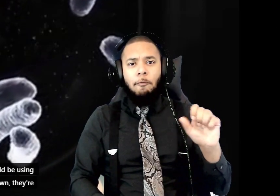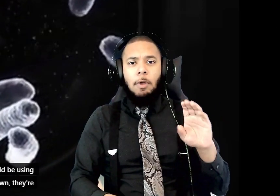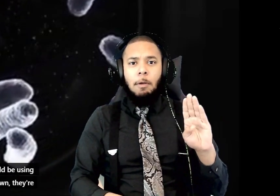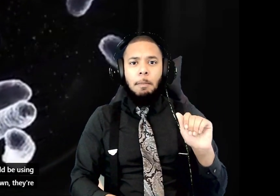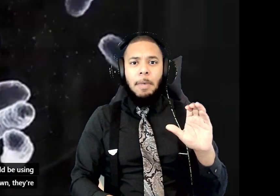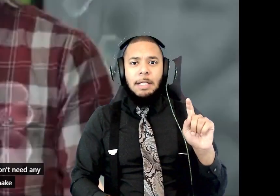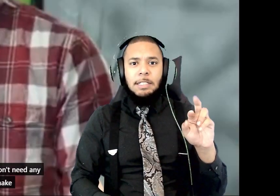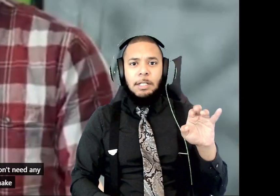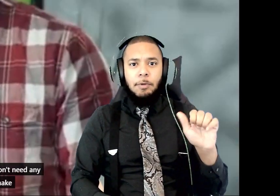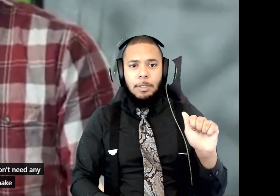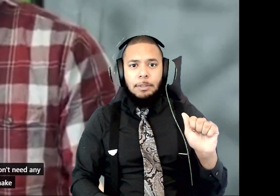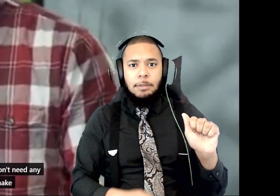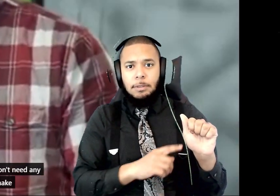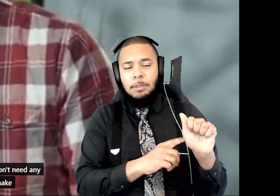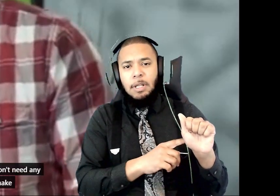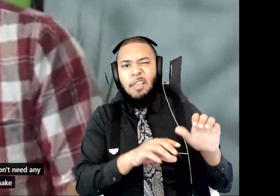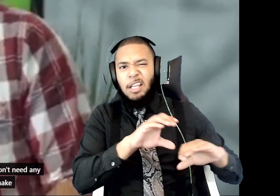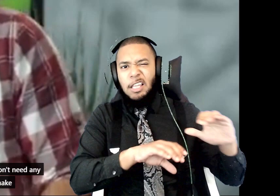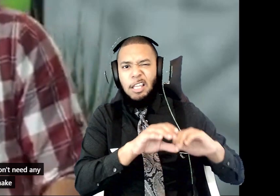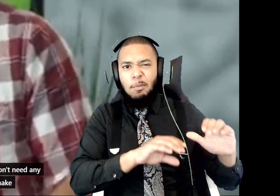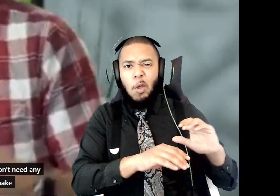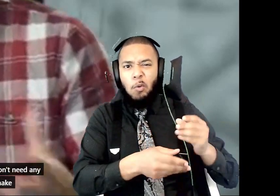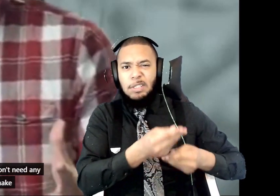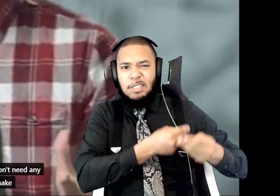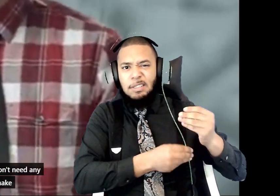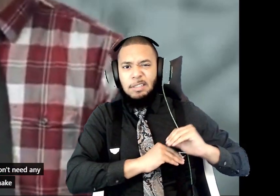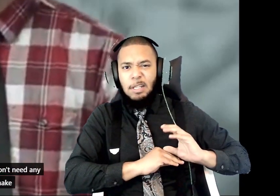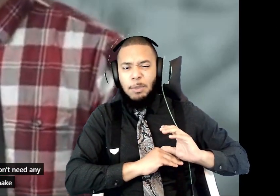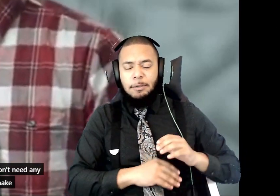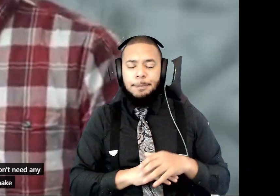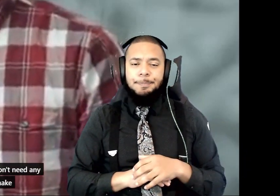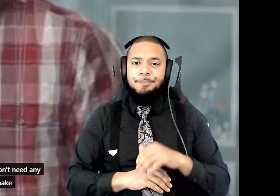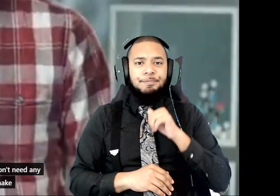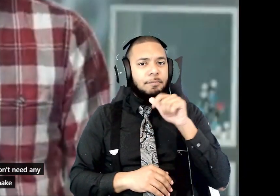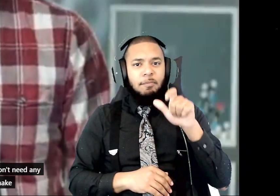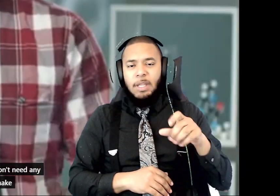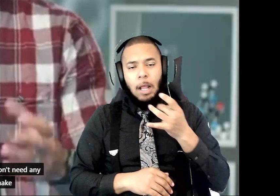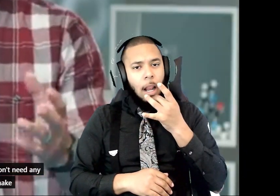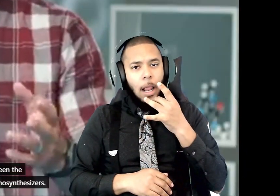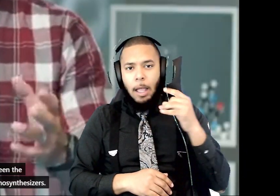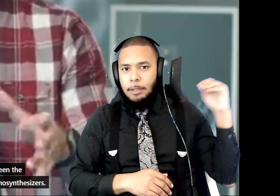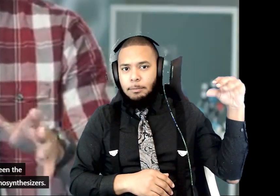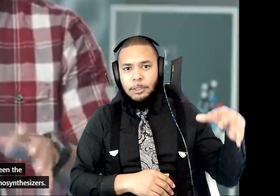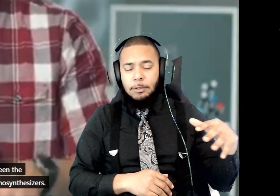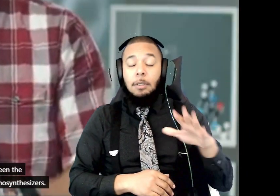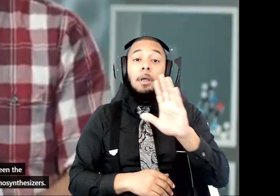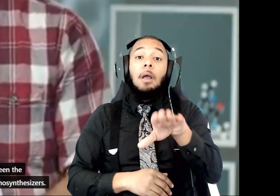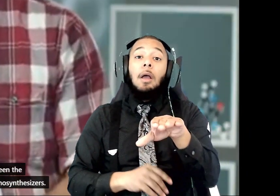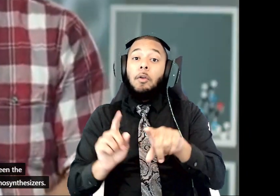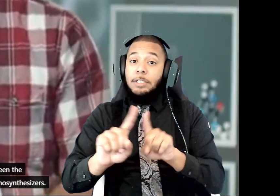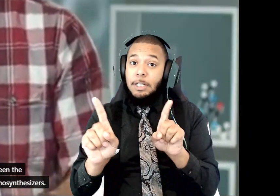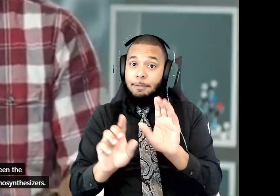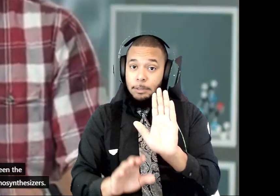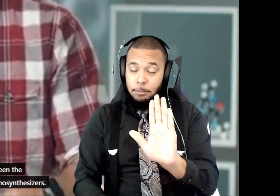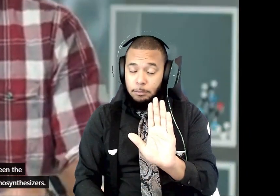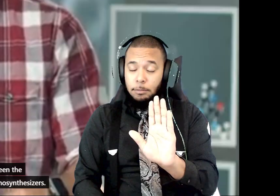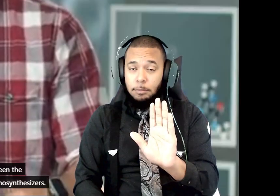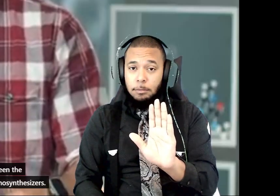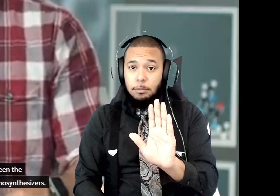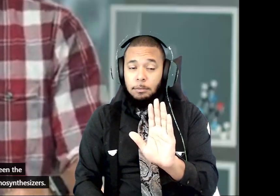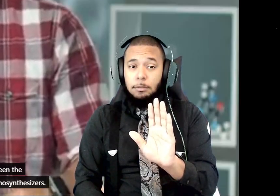to break it down. They're chemosynthesizers. So they don't need any light. And I just want to make a distinction there